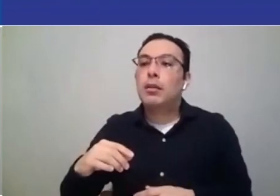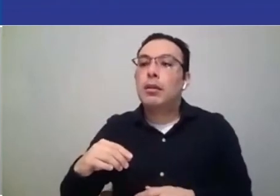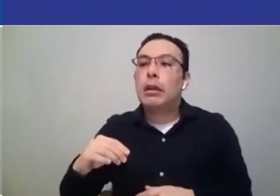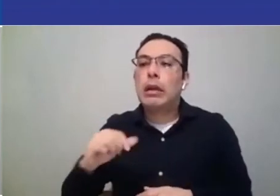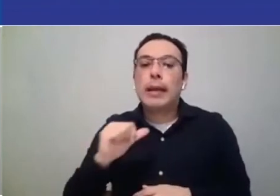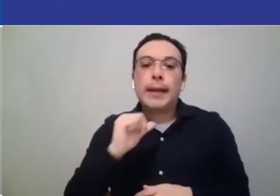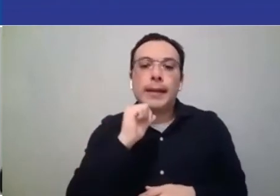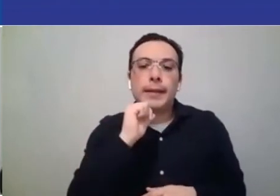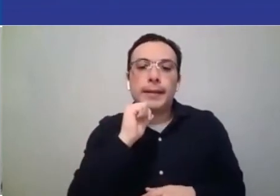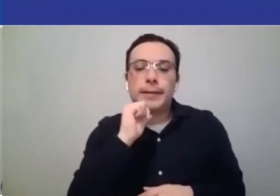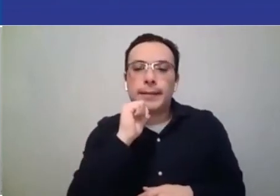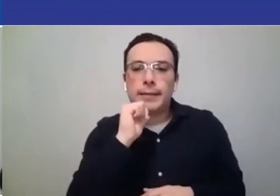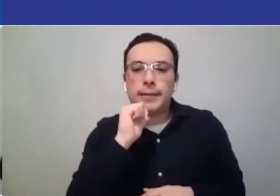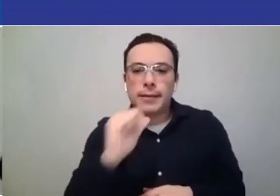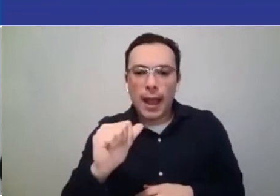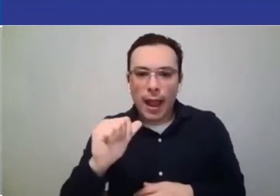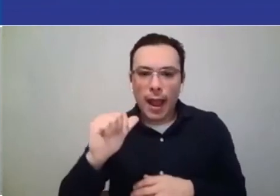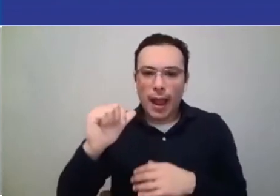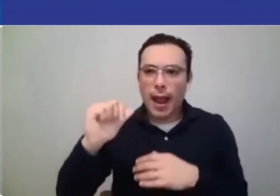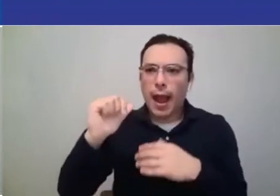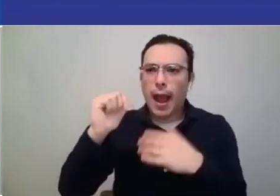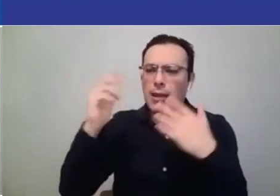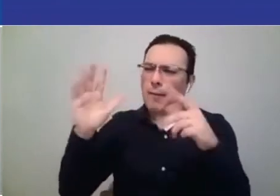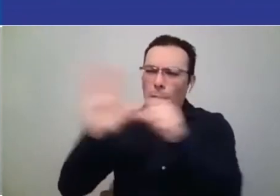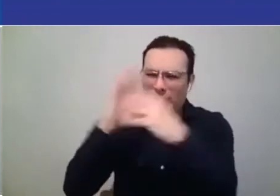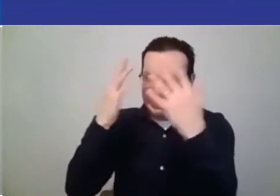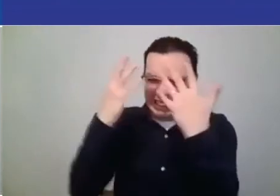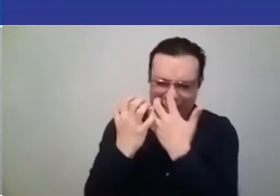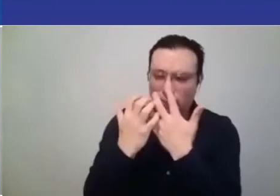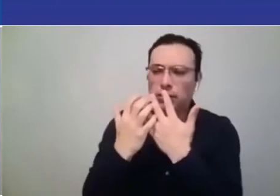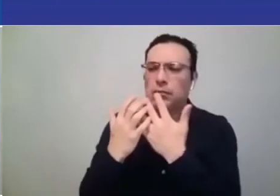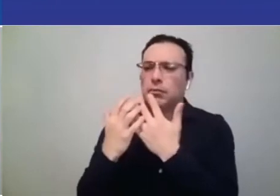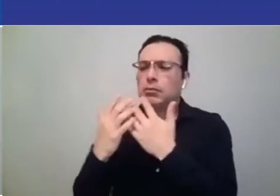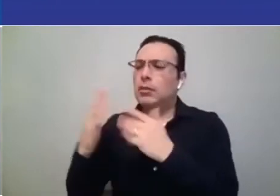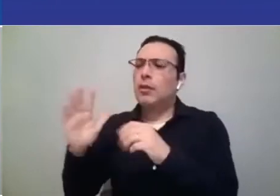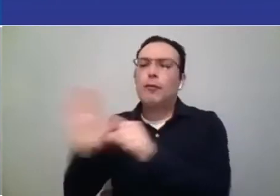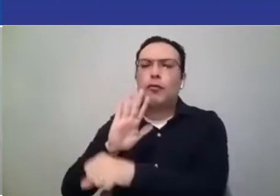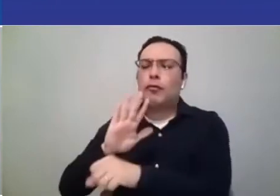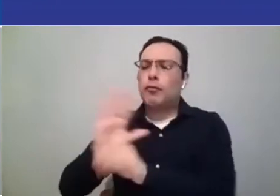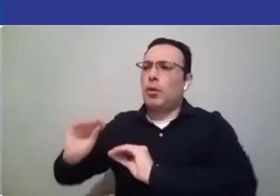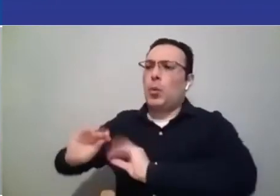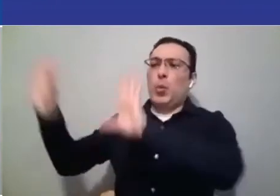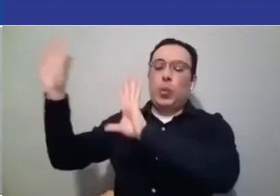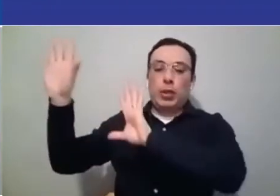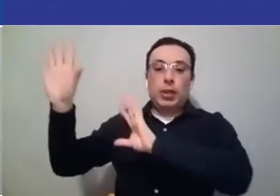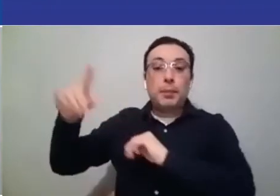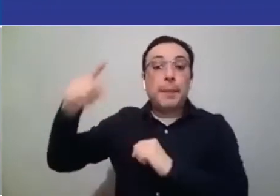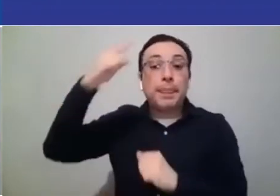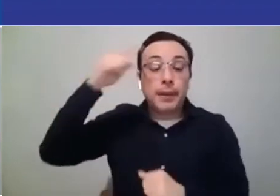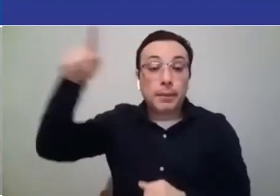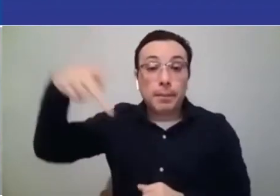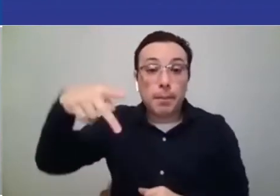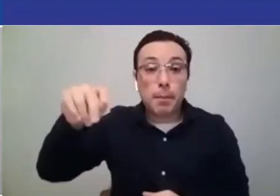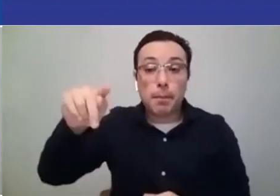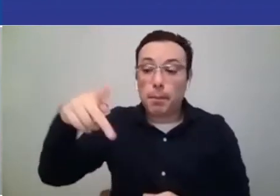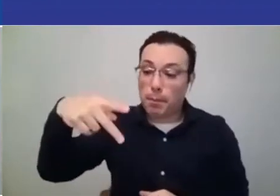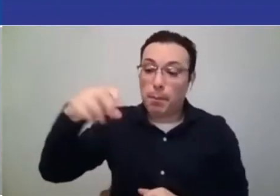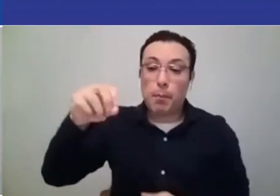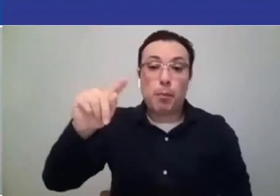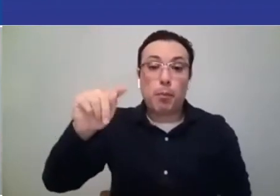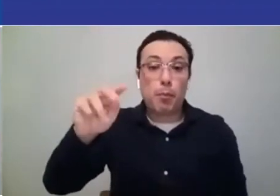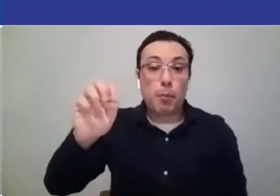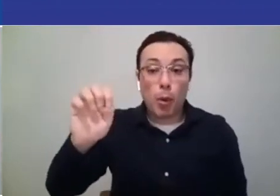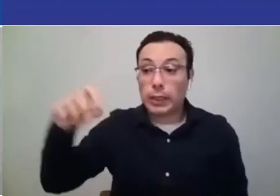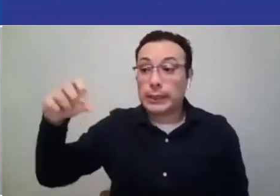not total darkness that we find ourselves in, and formerly enslaved Africans taking to the